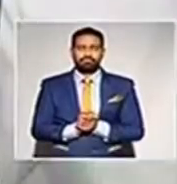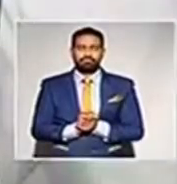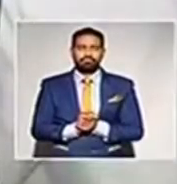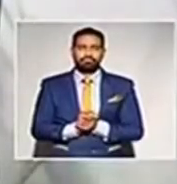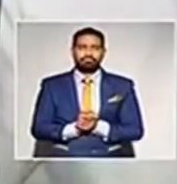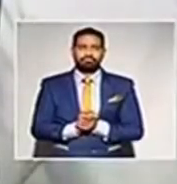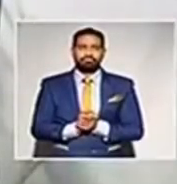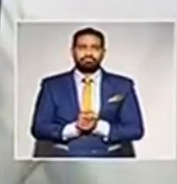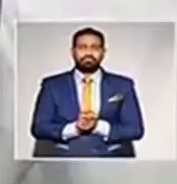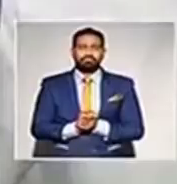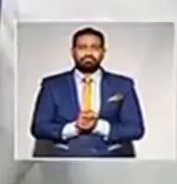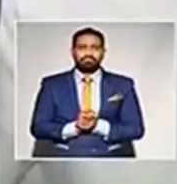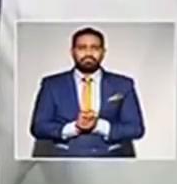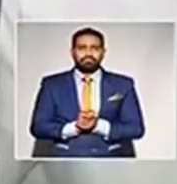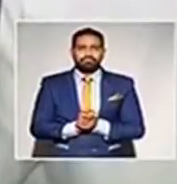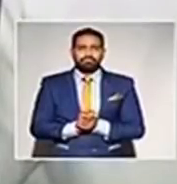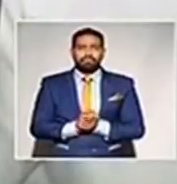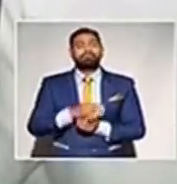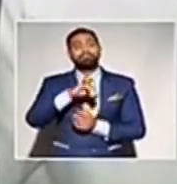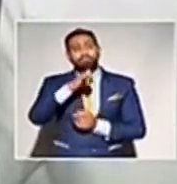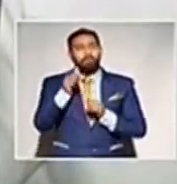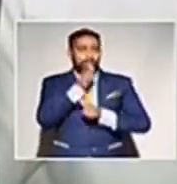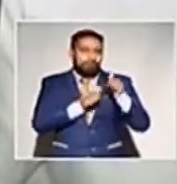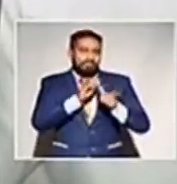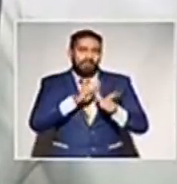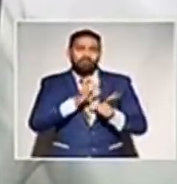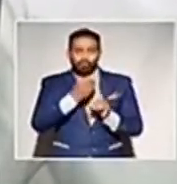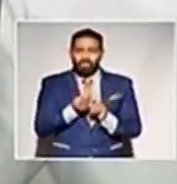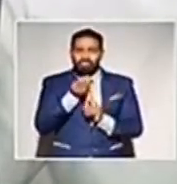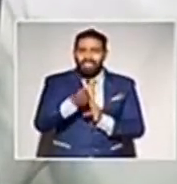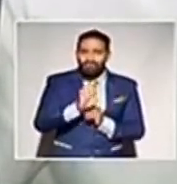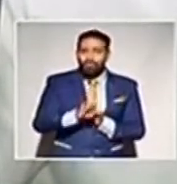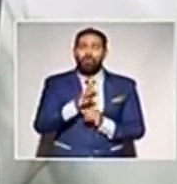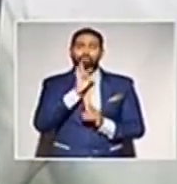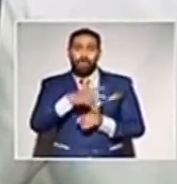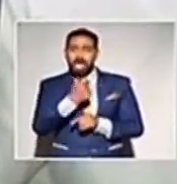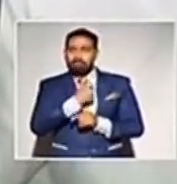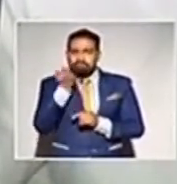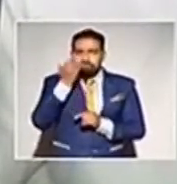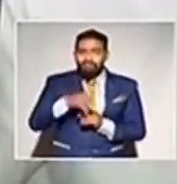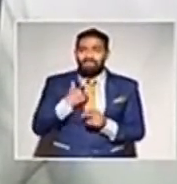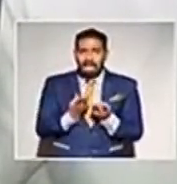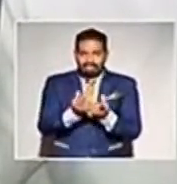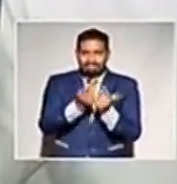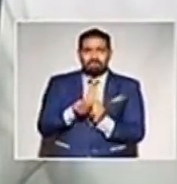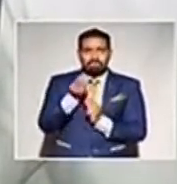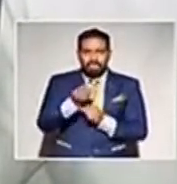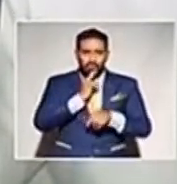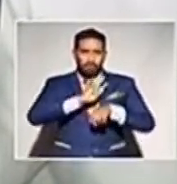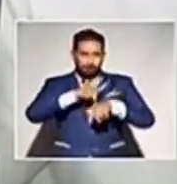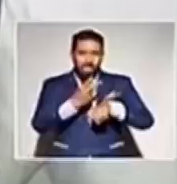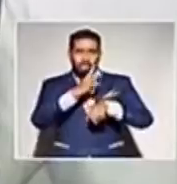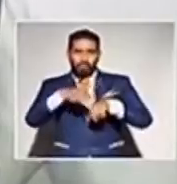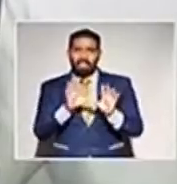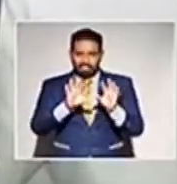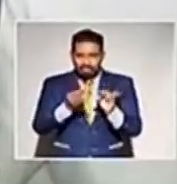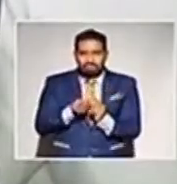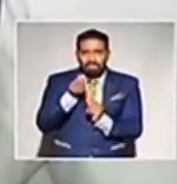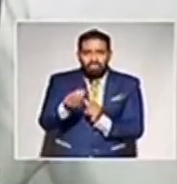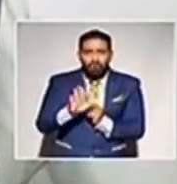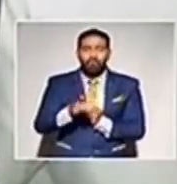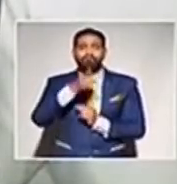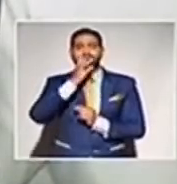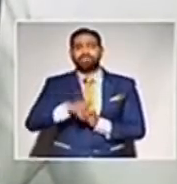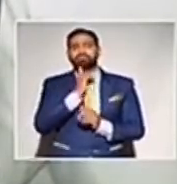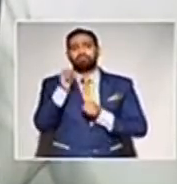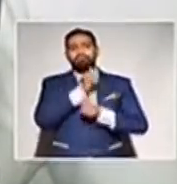are some medicines that must be provided for patients with heart ailments within 2 or 3 hours of being admitted. We can't even imagine the consequences of not providing